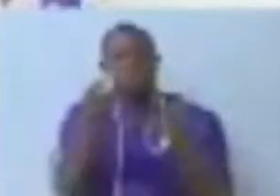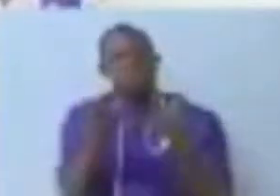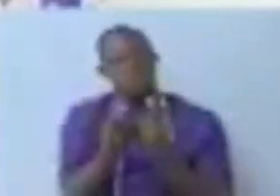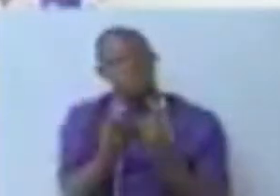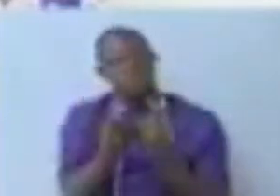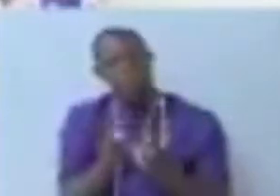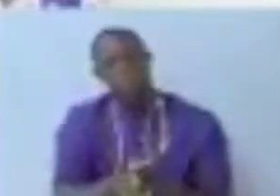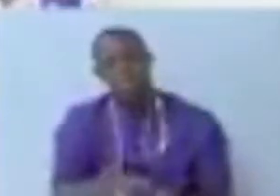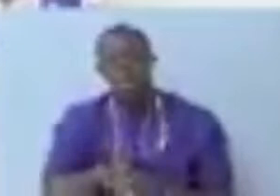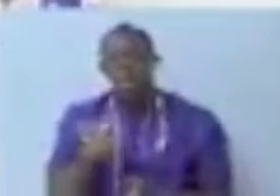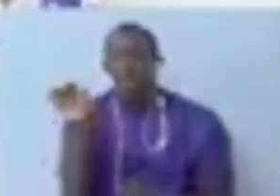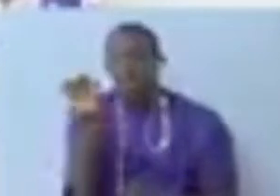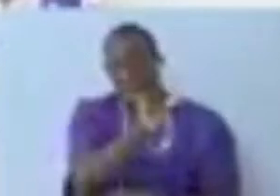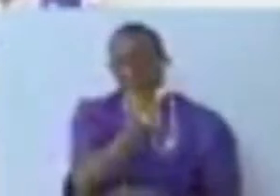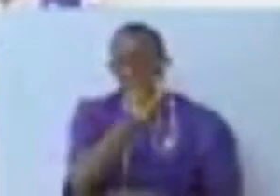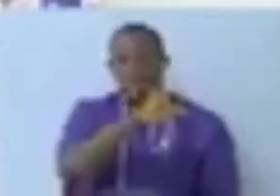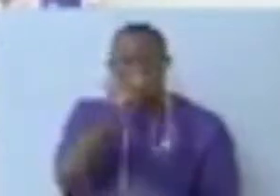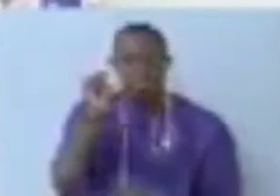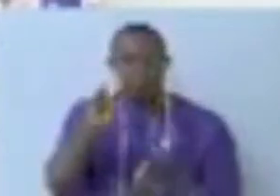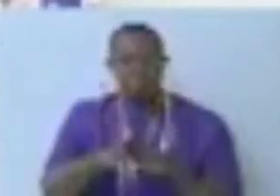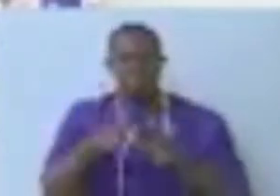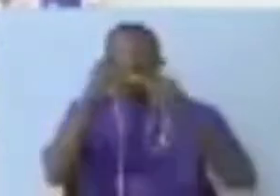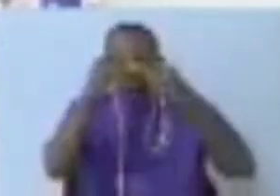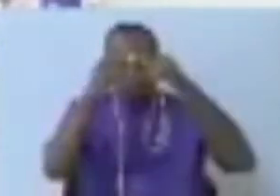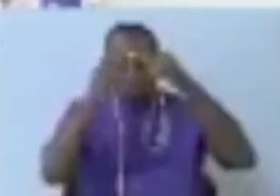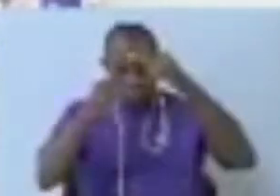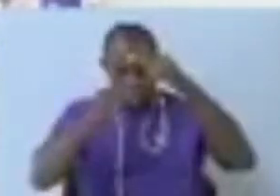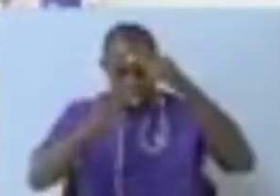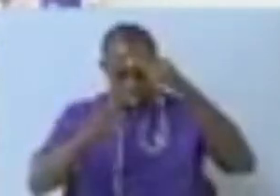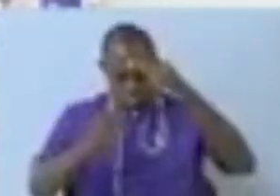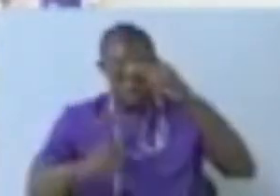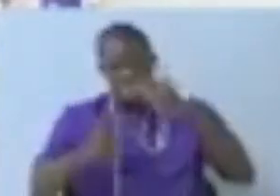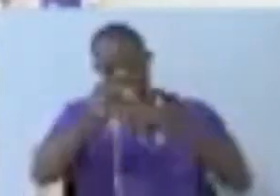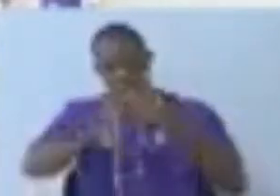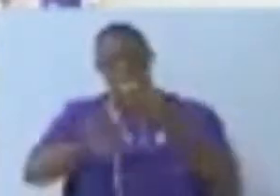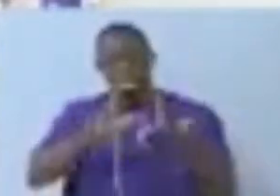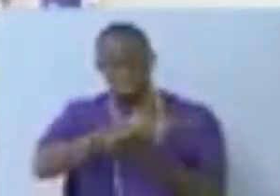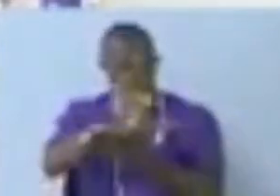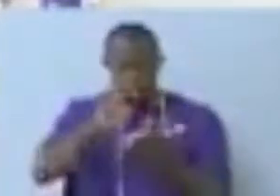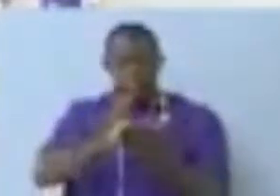the other names are listed in the document.